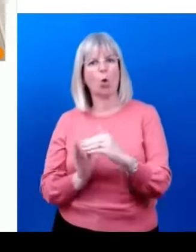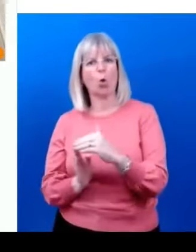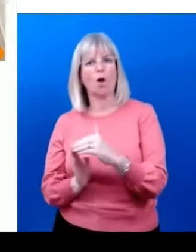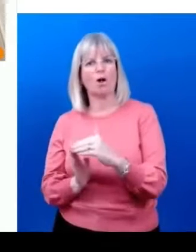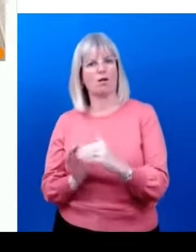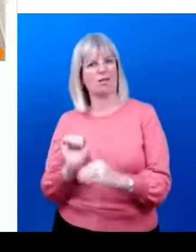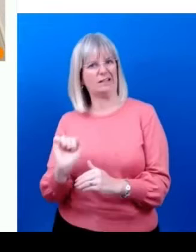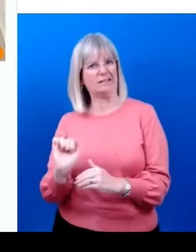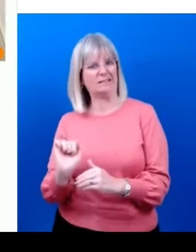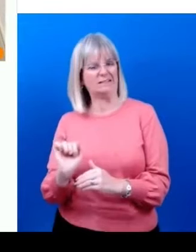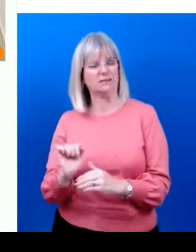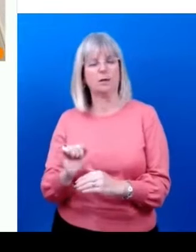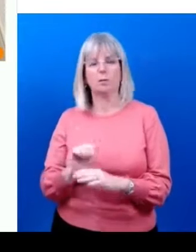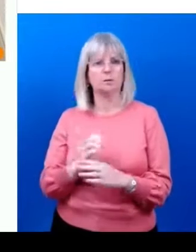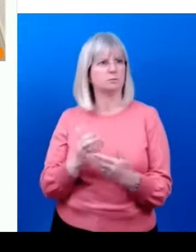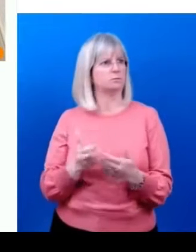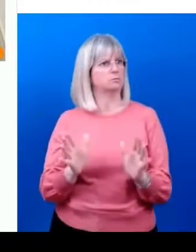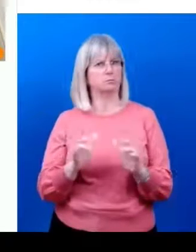potentially bringing in the